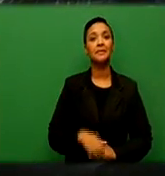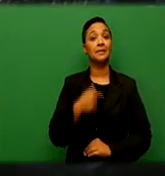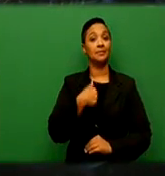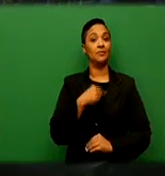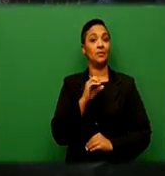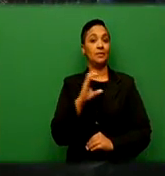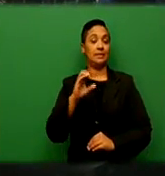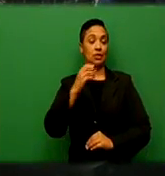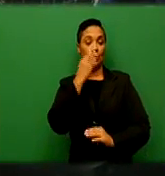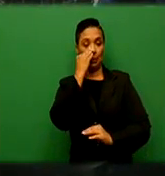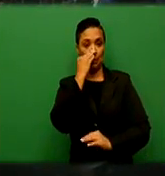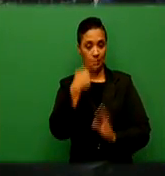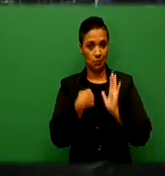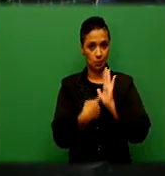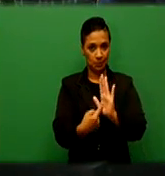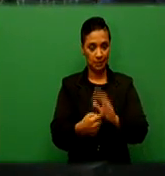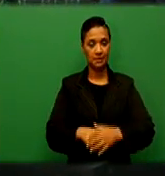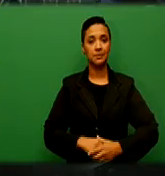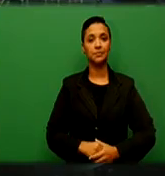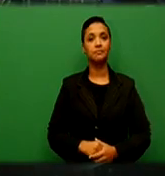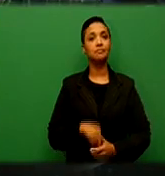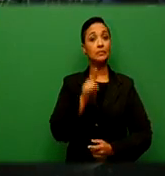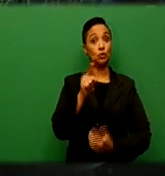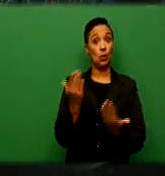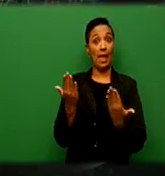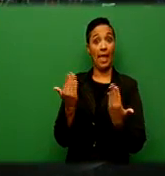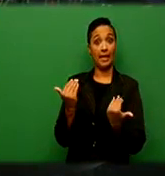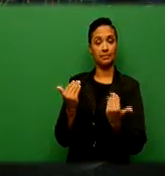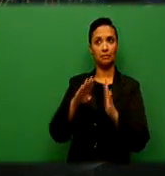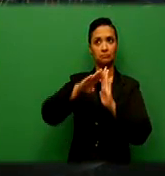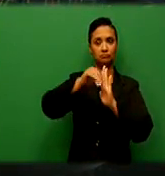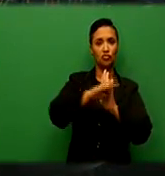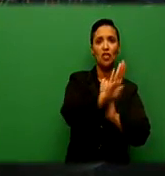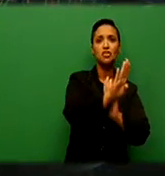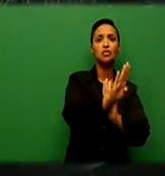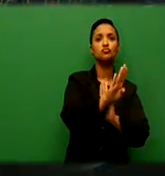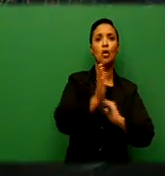News. You're expecting the core inflation to increase